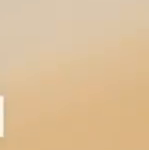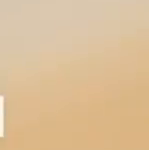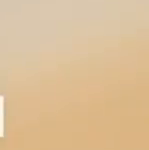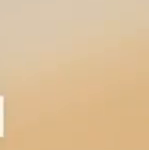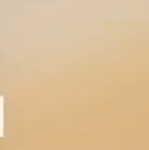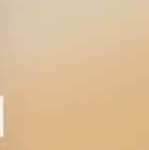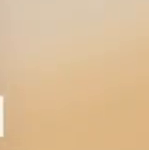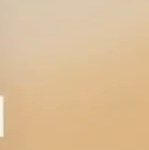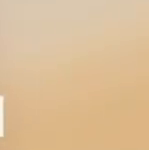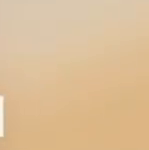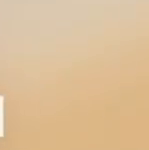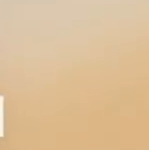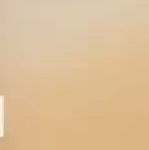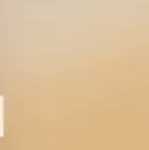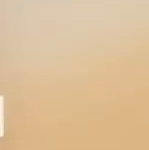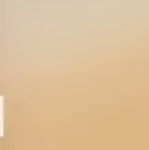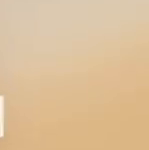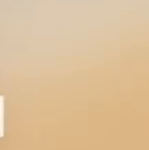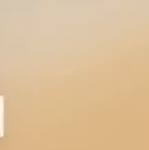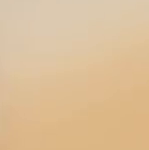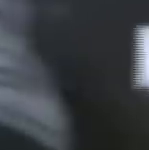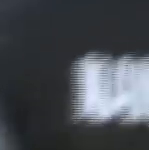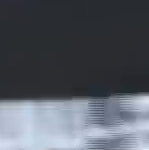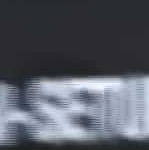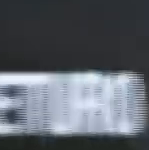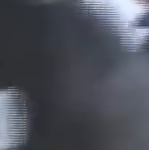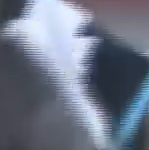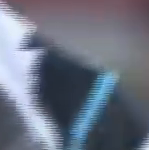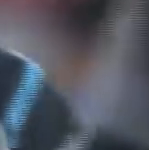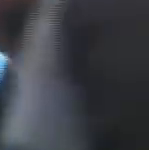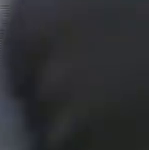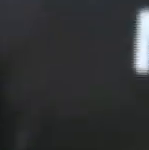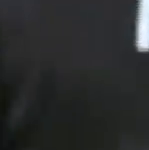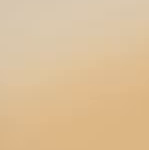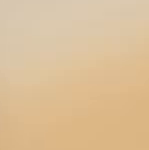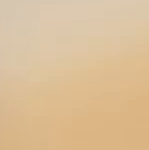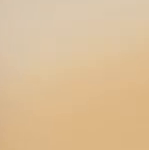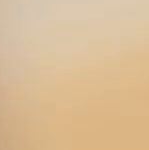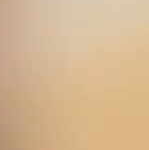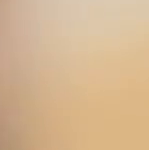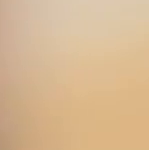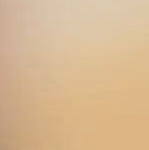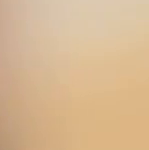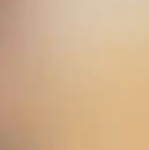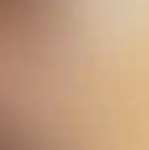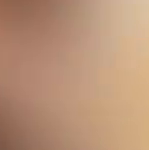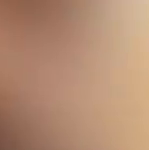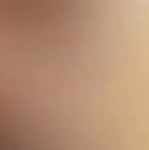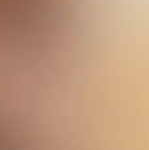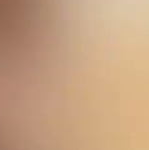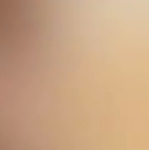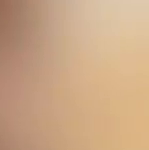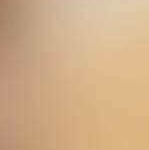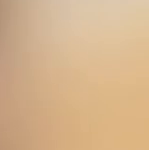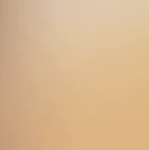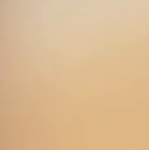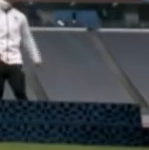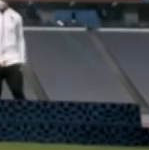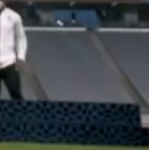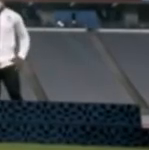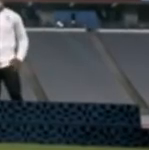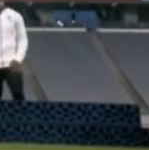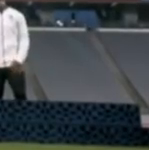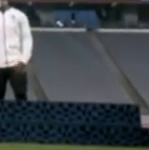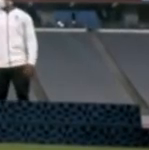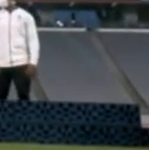my mother, who has been my source of strength and motivation, and it made me emotional but strong, knowing I needed to do this for her.